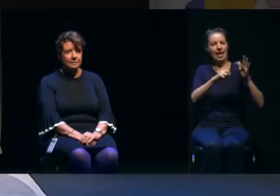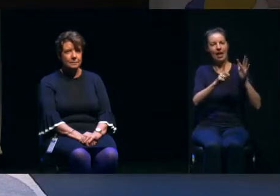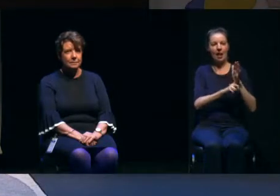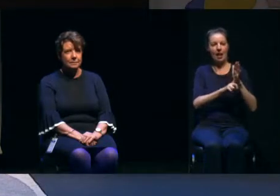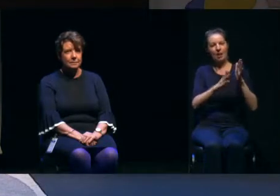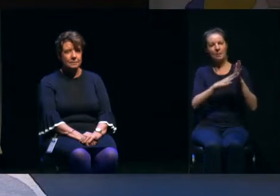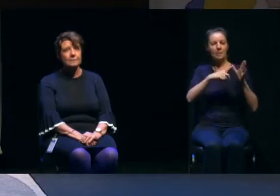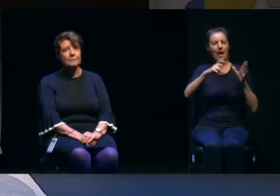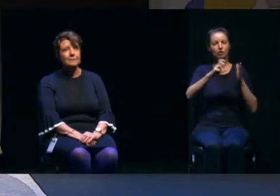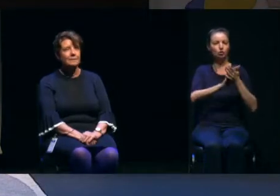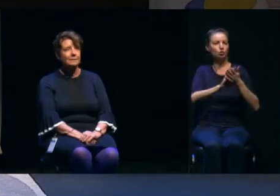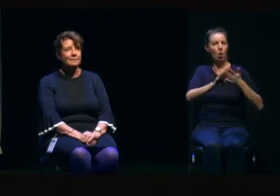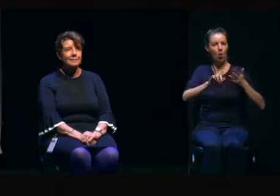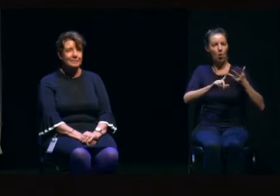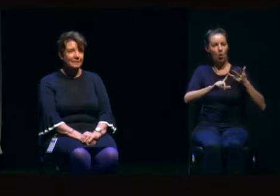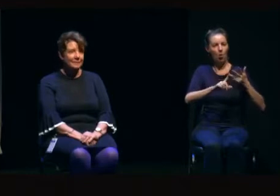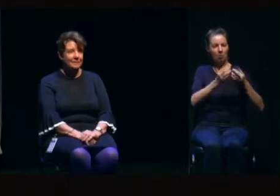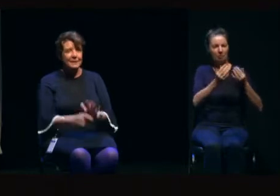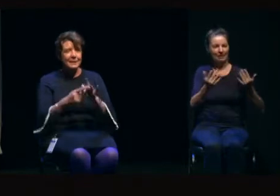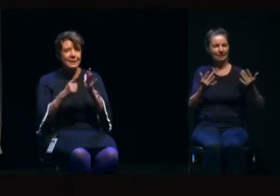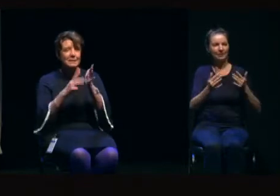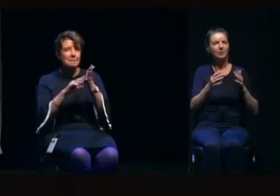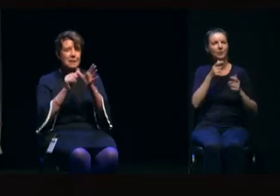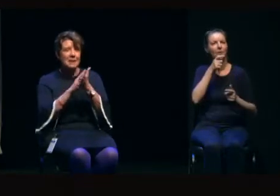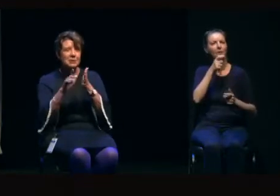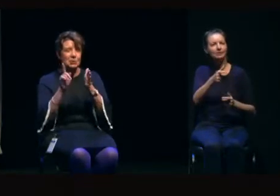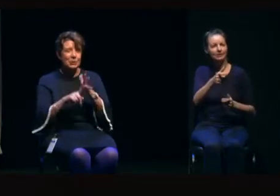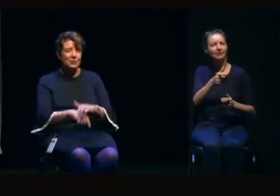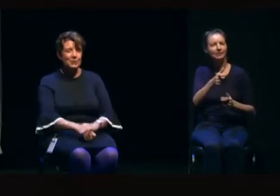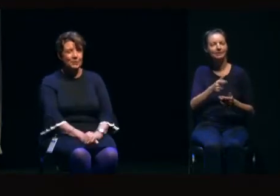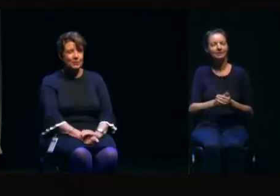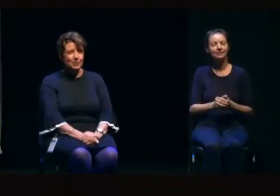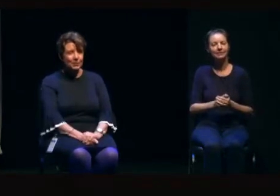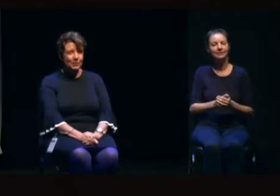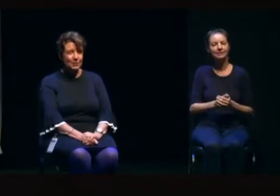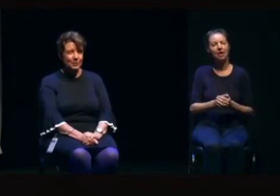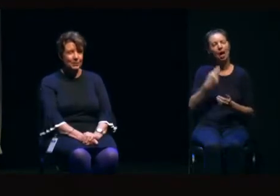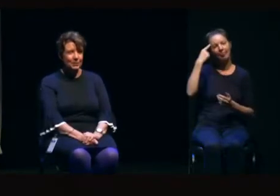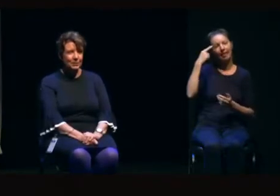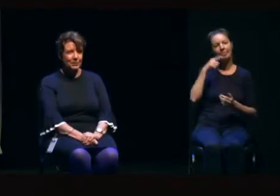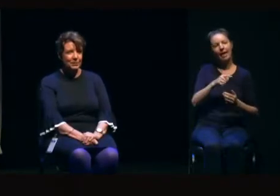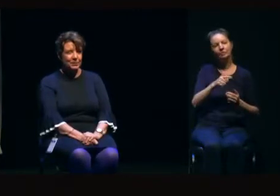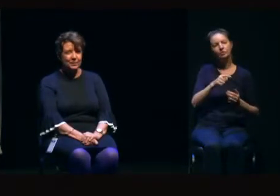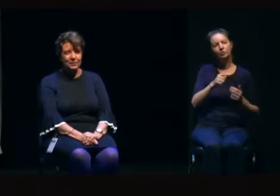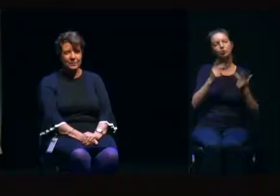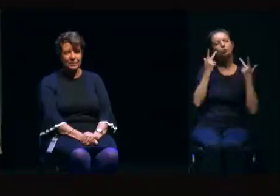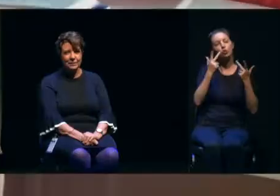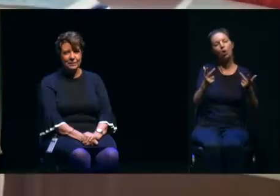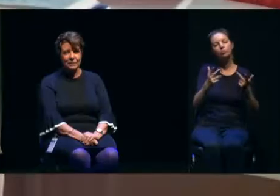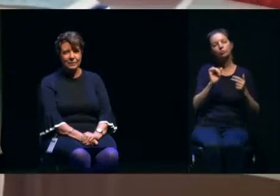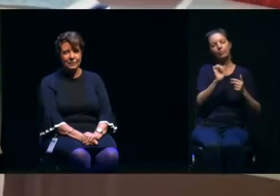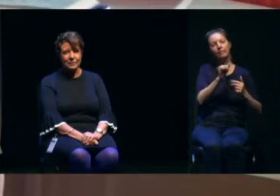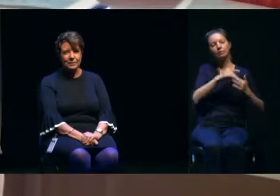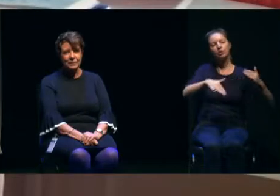El macho. So many words. And that, one imagines, is a reflection of the way the society